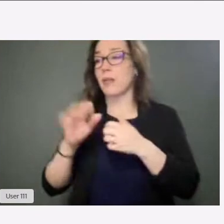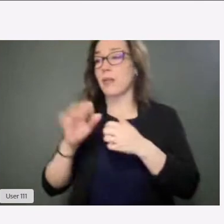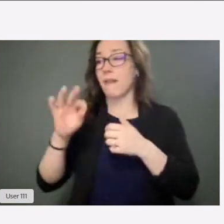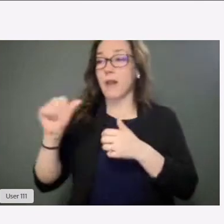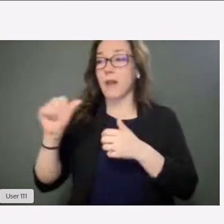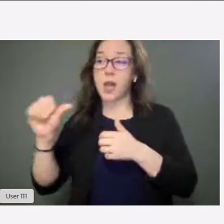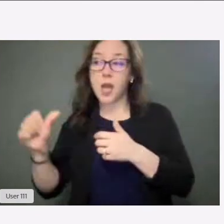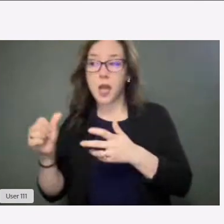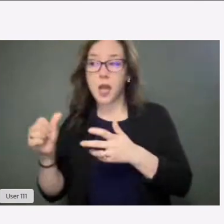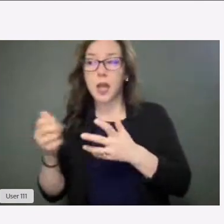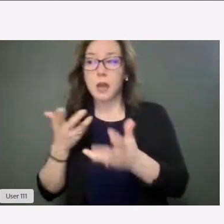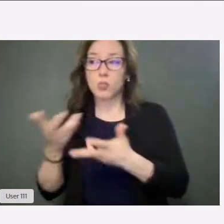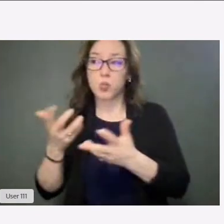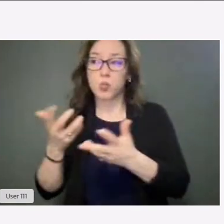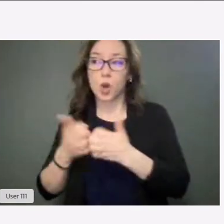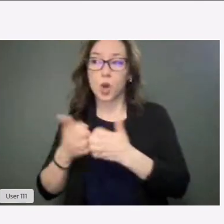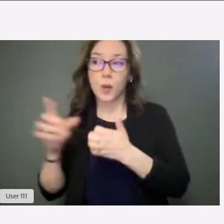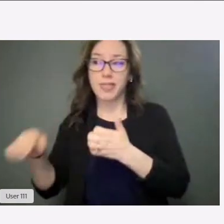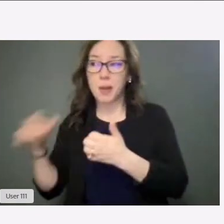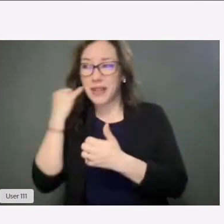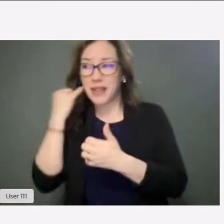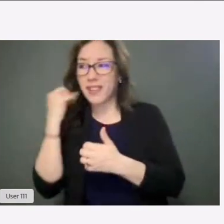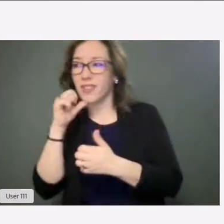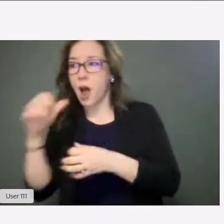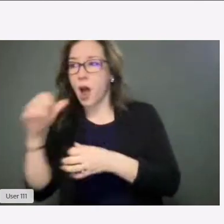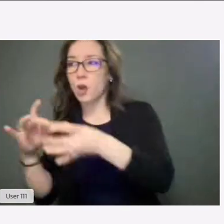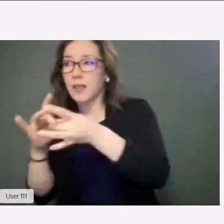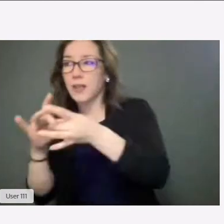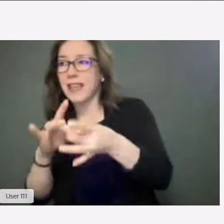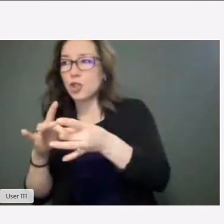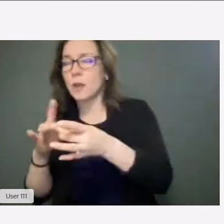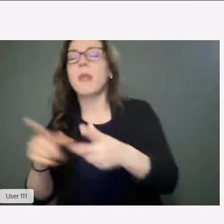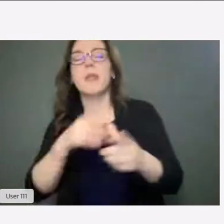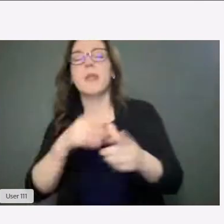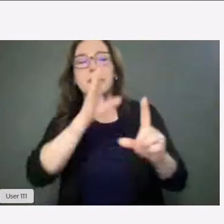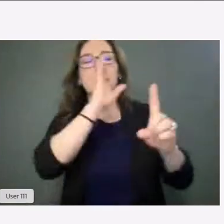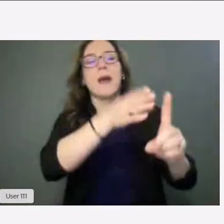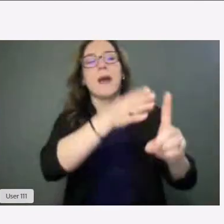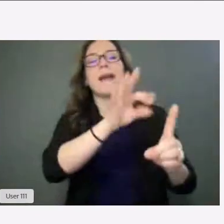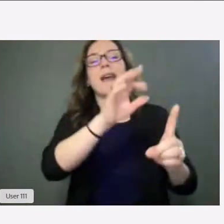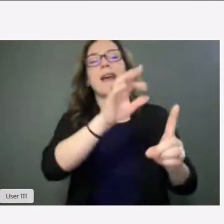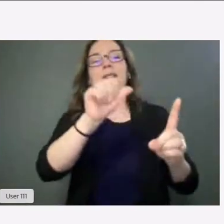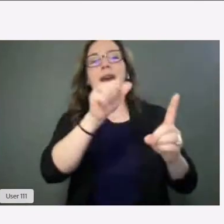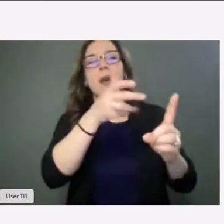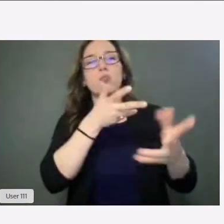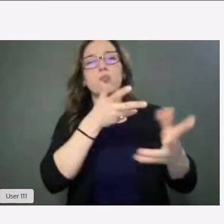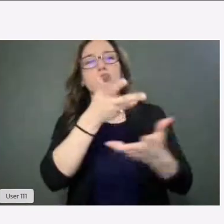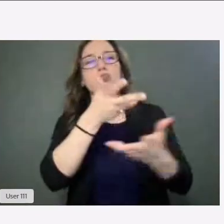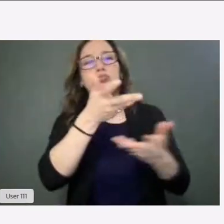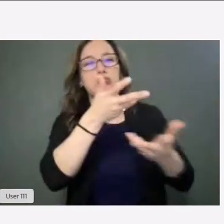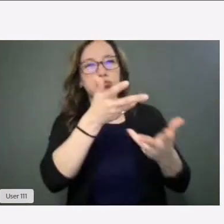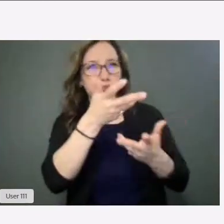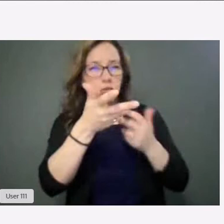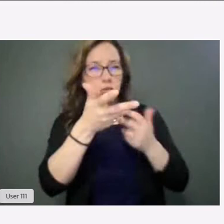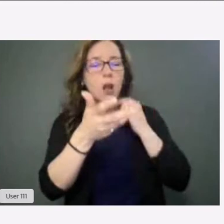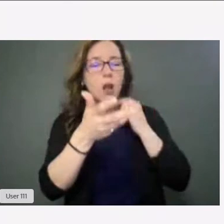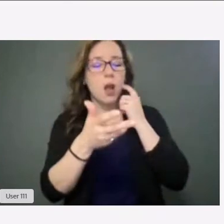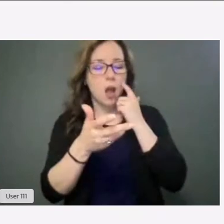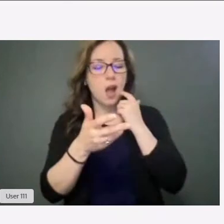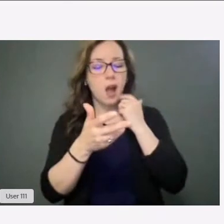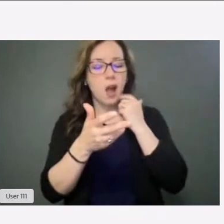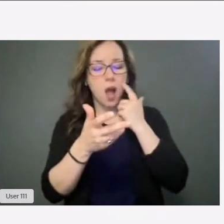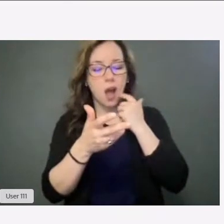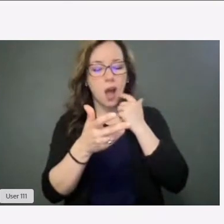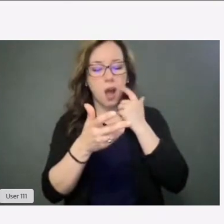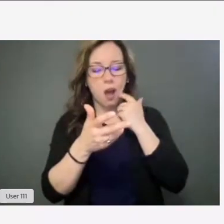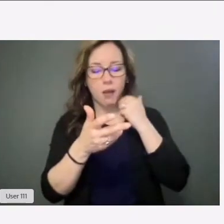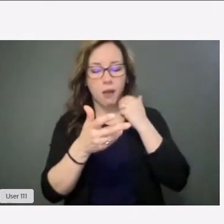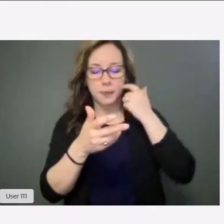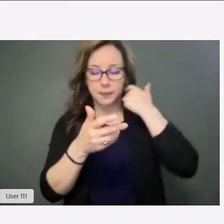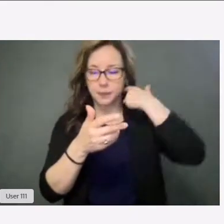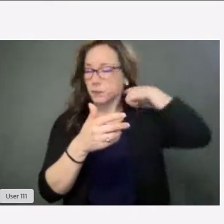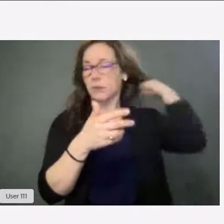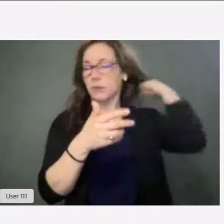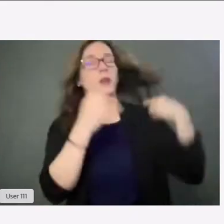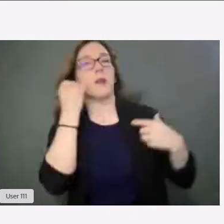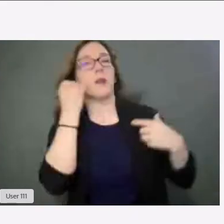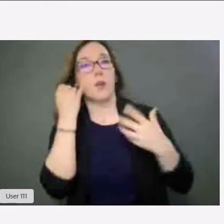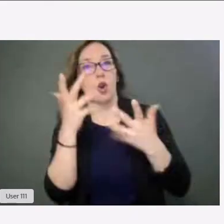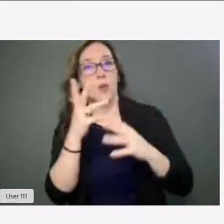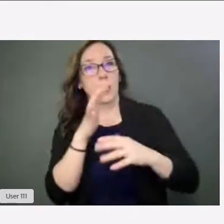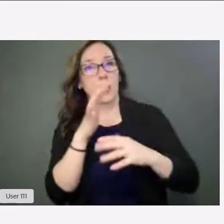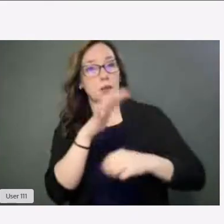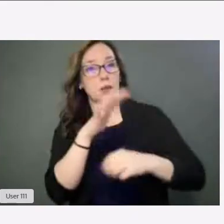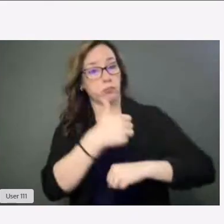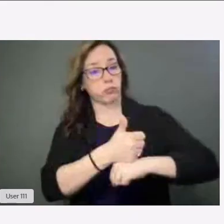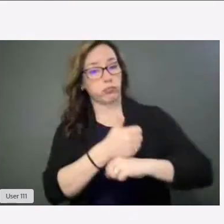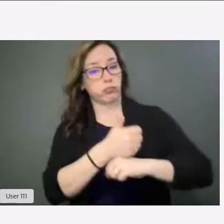them if they do, and if not, certainly reach out to the FAA then directly and establish that themselves. But, you know, if there's already an established relationship you can build off